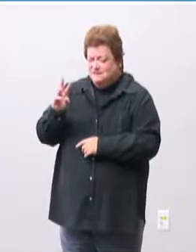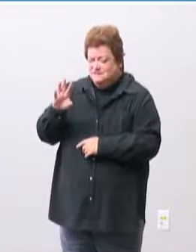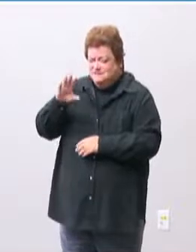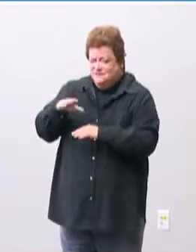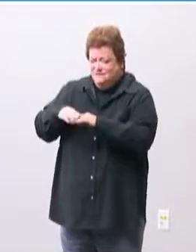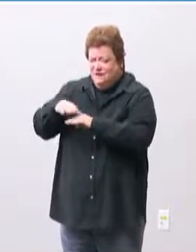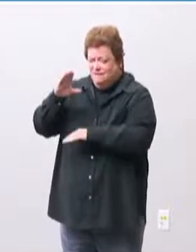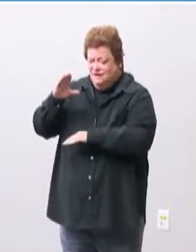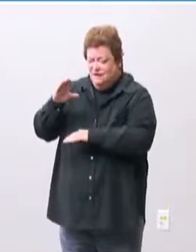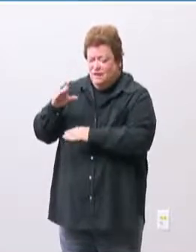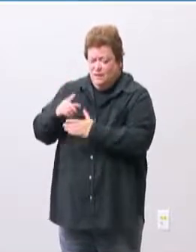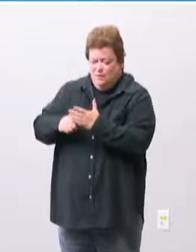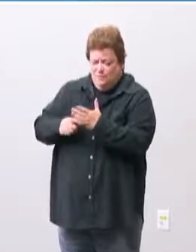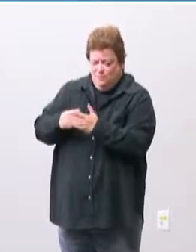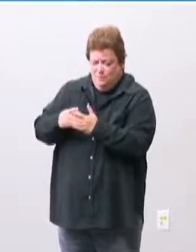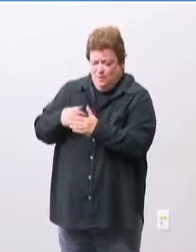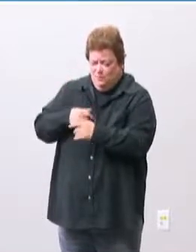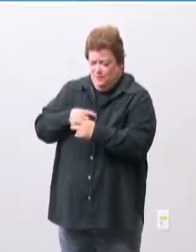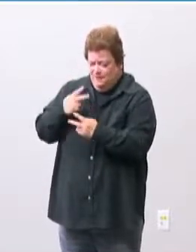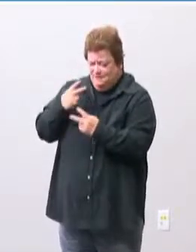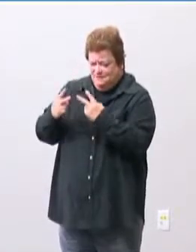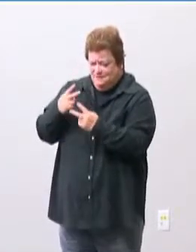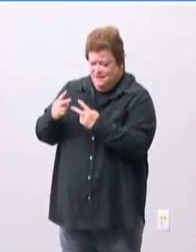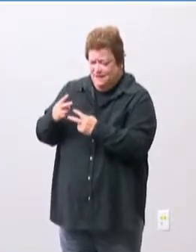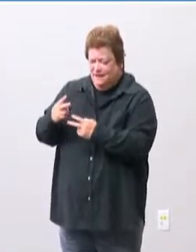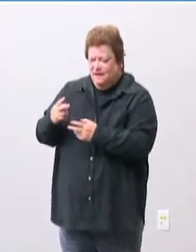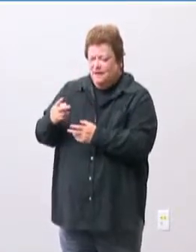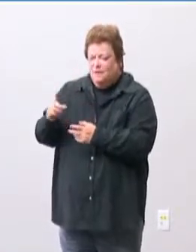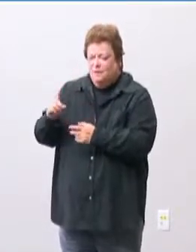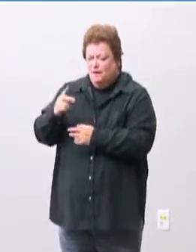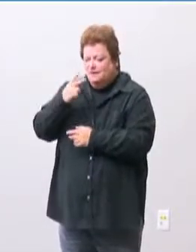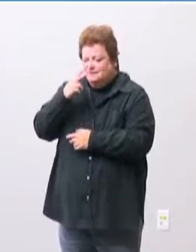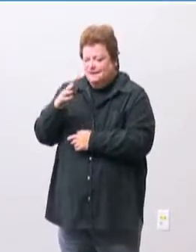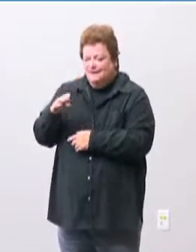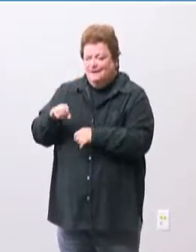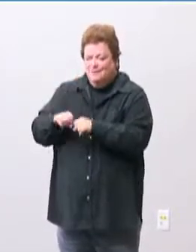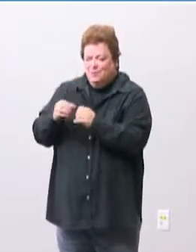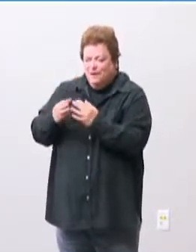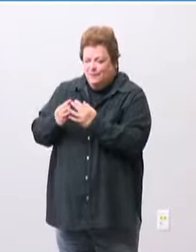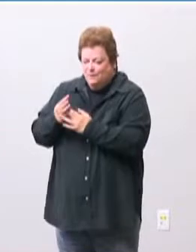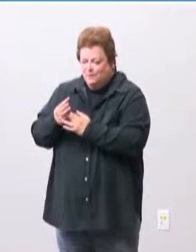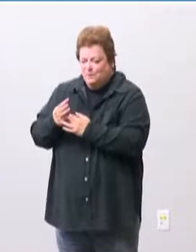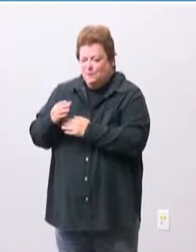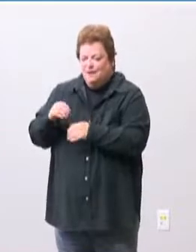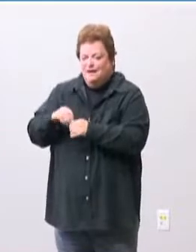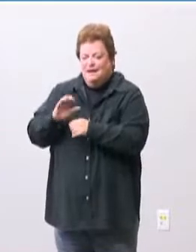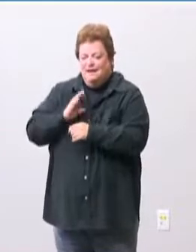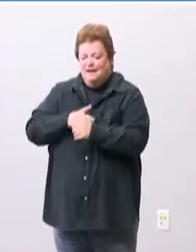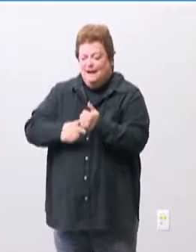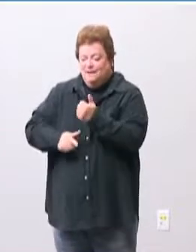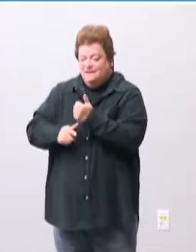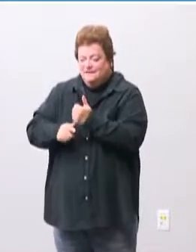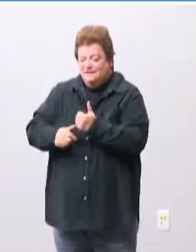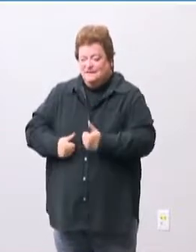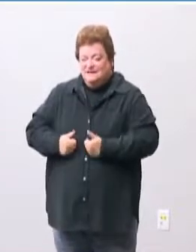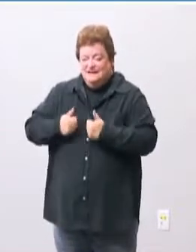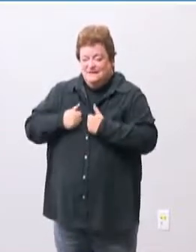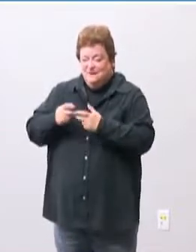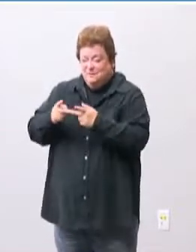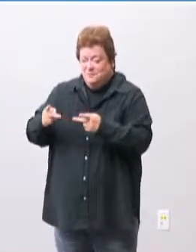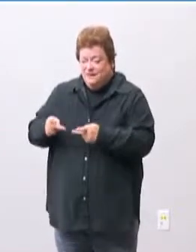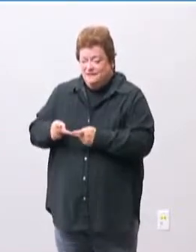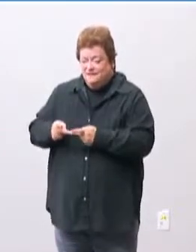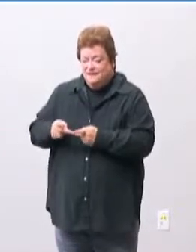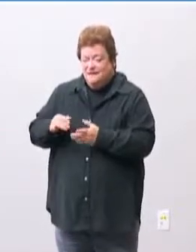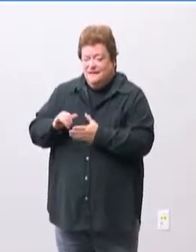the cases that we're seeing, where there's any breakthrough or, you know, in our assisted living facility that we were